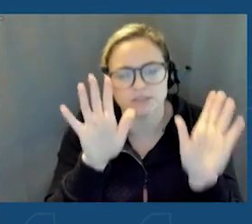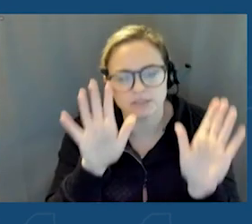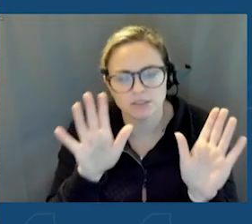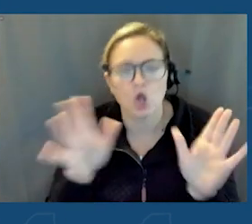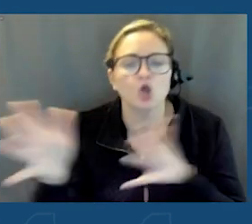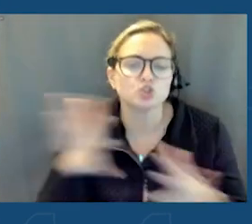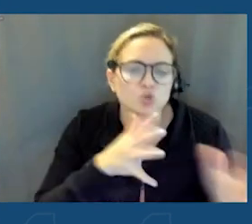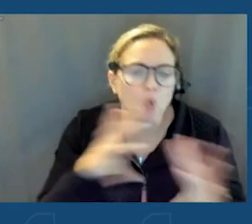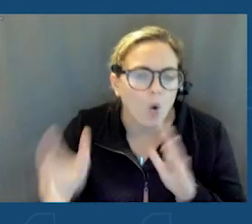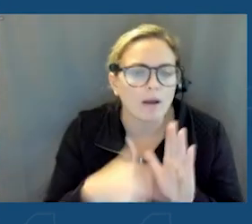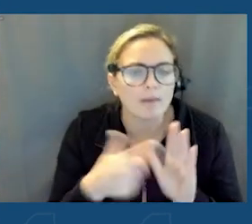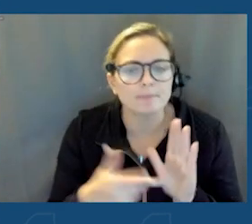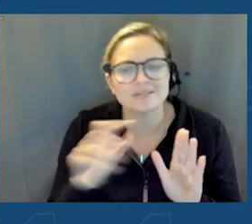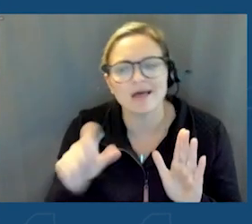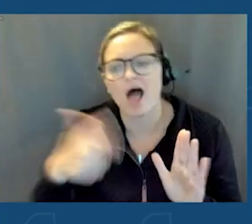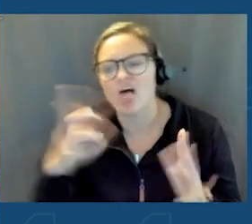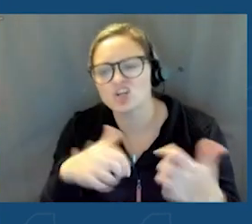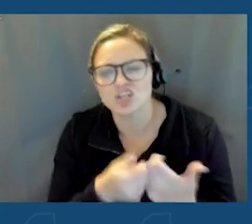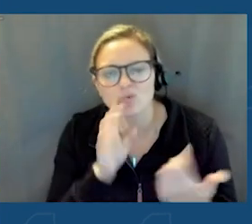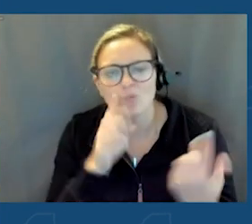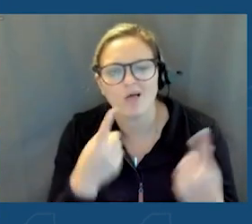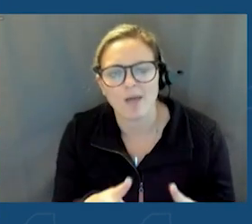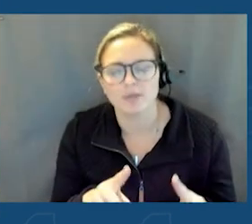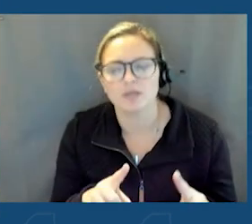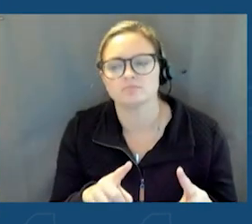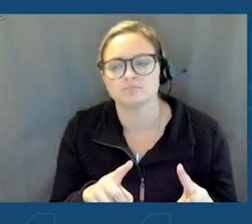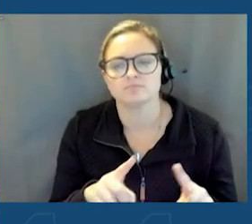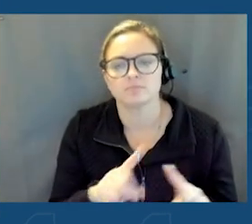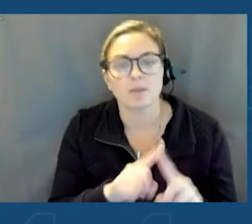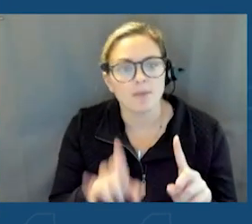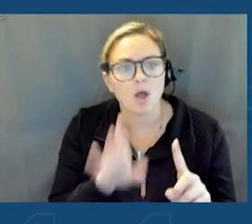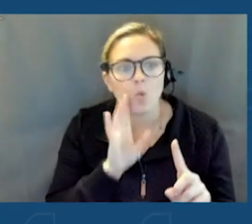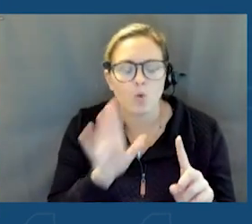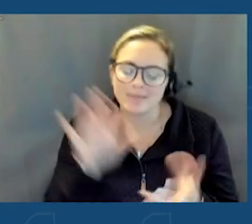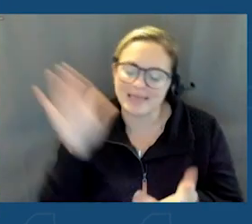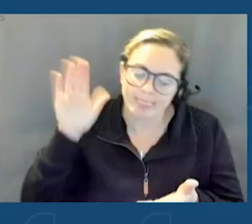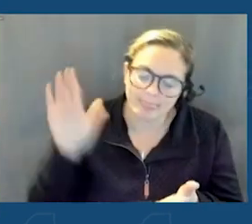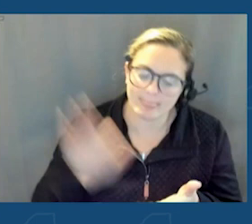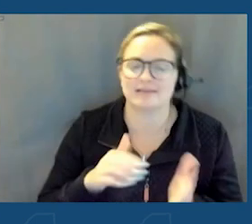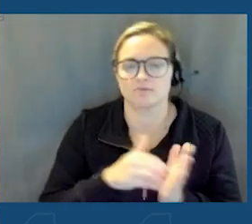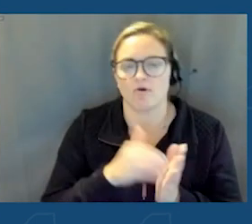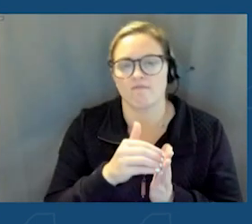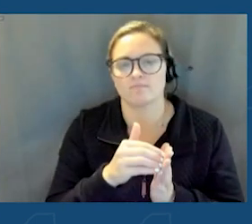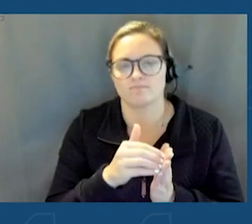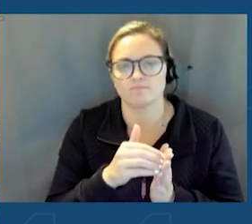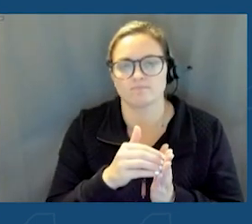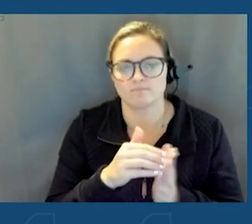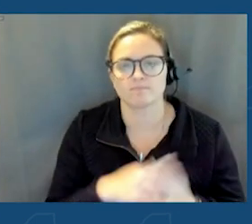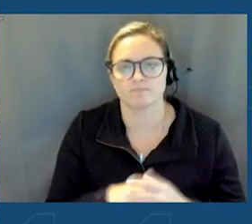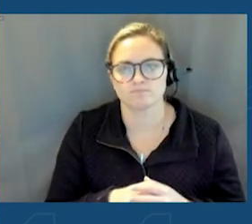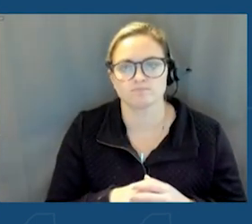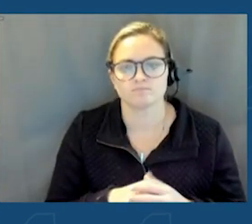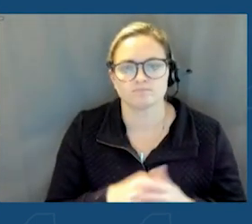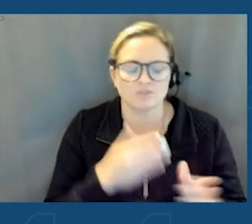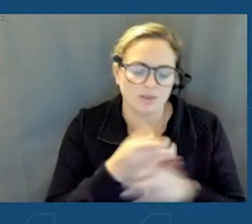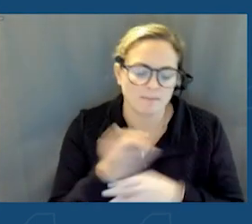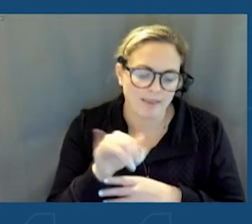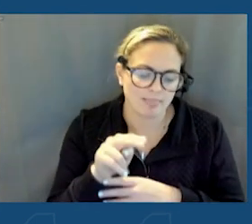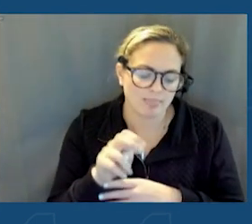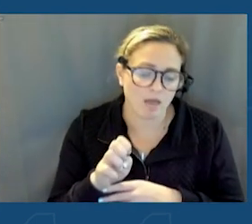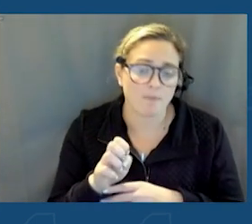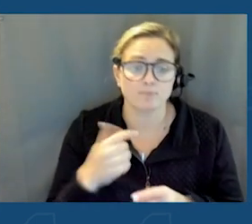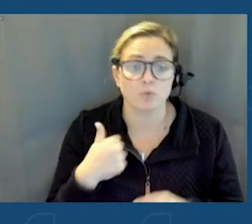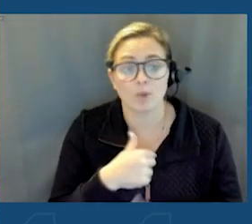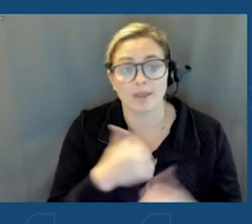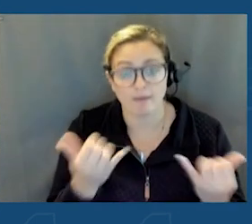every once in a while and other challenges, but they're going to be far less frequent than anyone has ever experienced on the main line. And we now